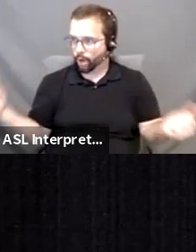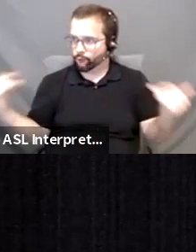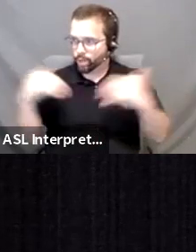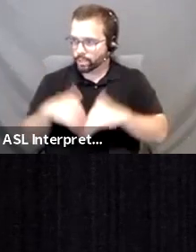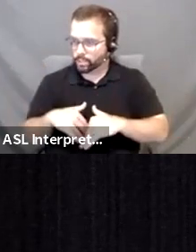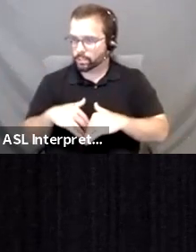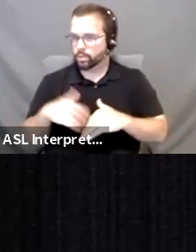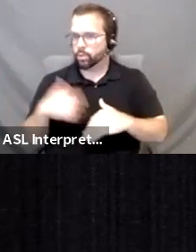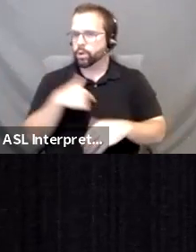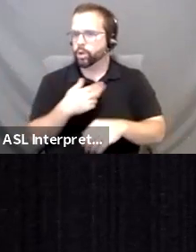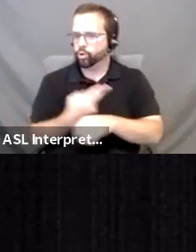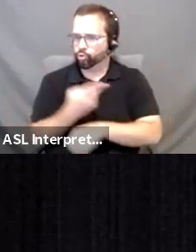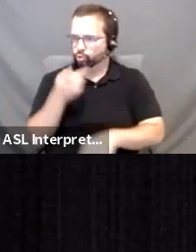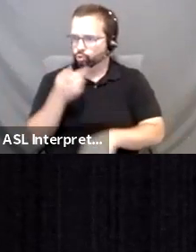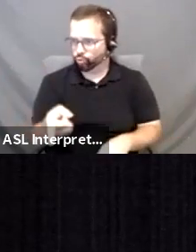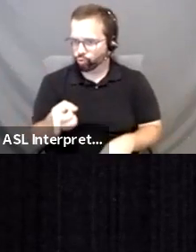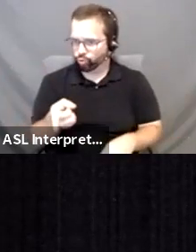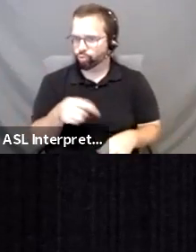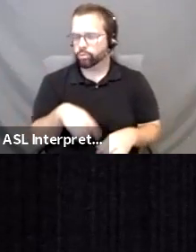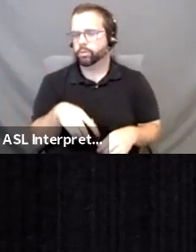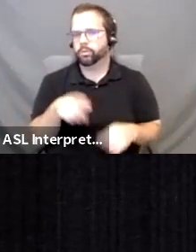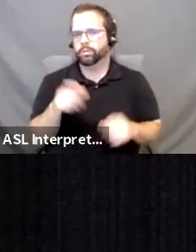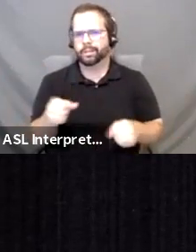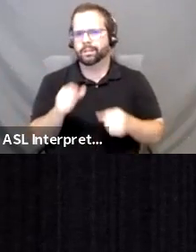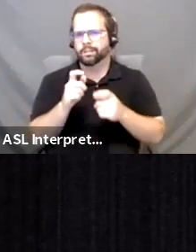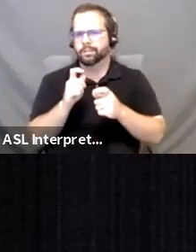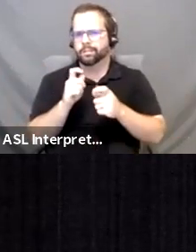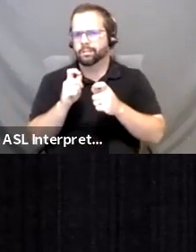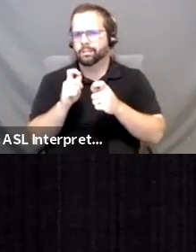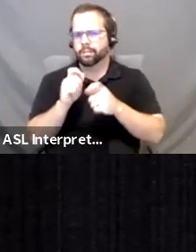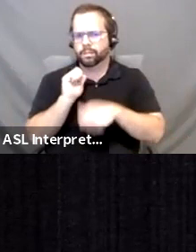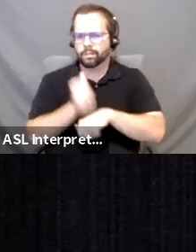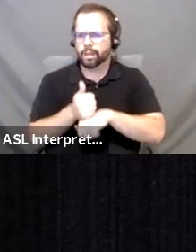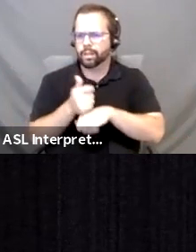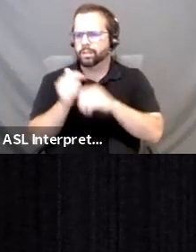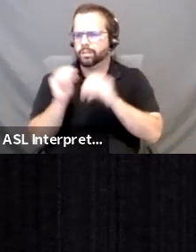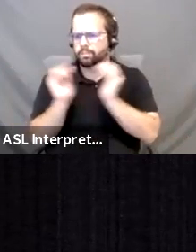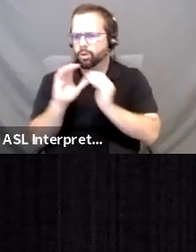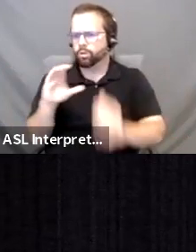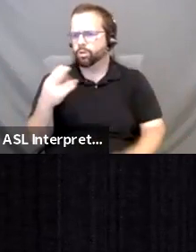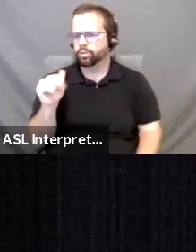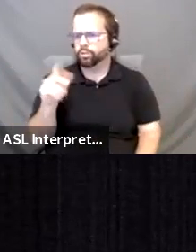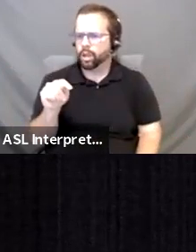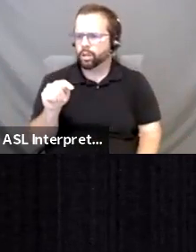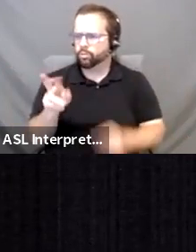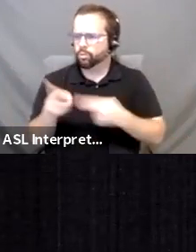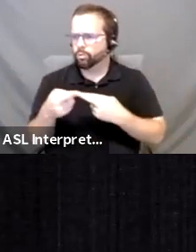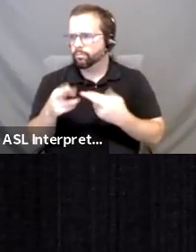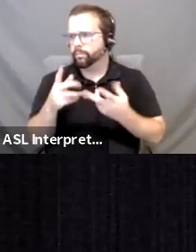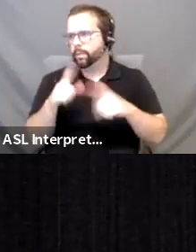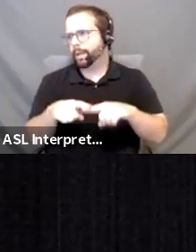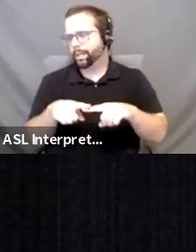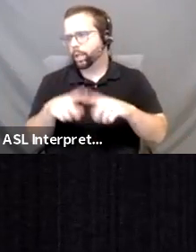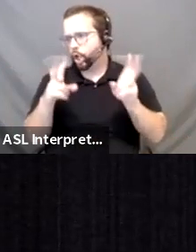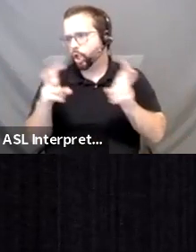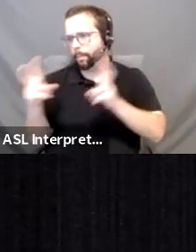of the conference ways to connect with different people. And you can create almost like little chat rooms based on topics and stuff like that. And it's a